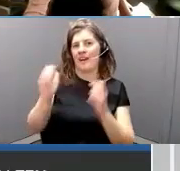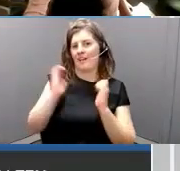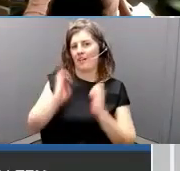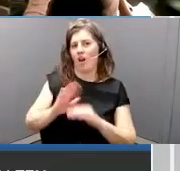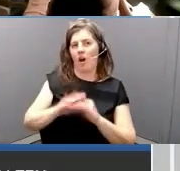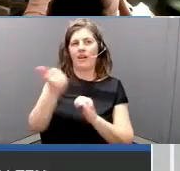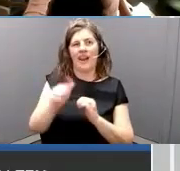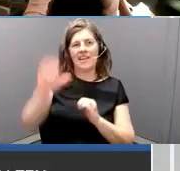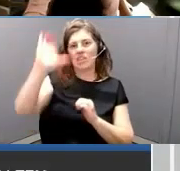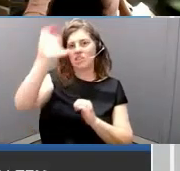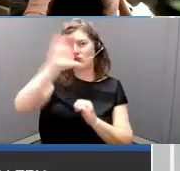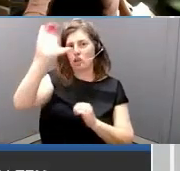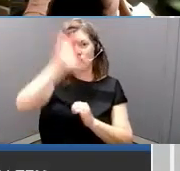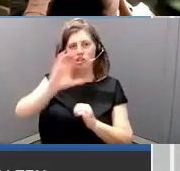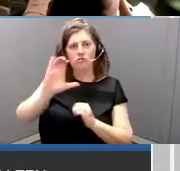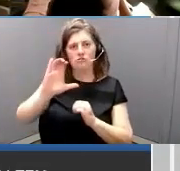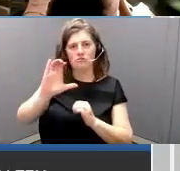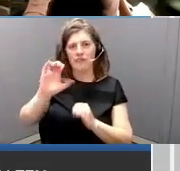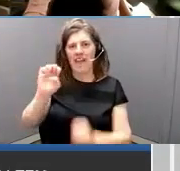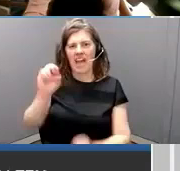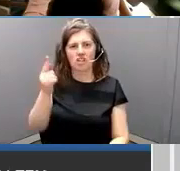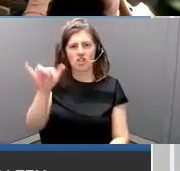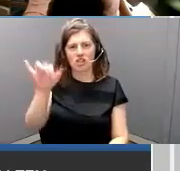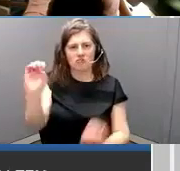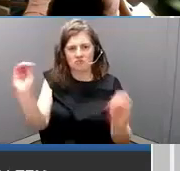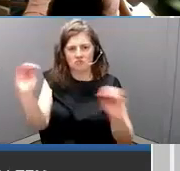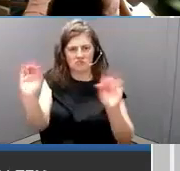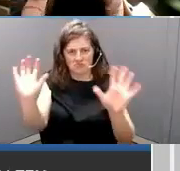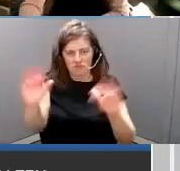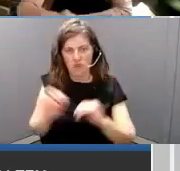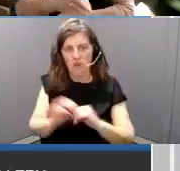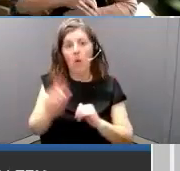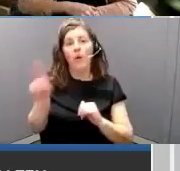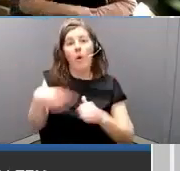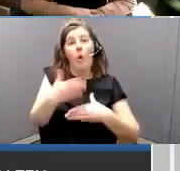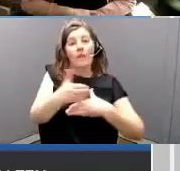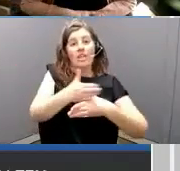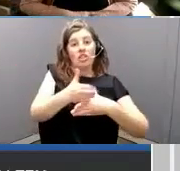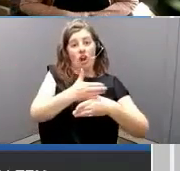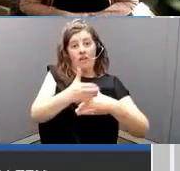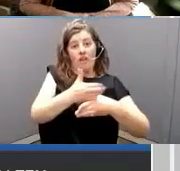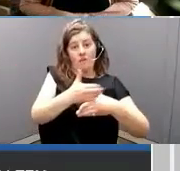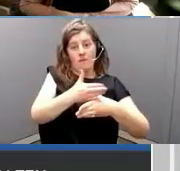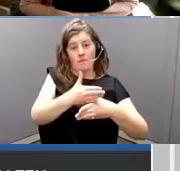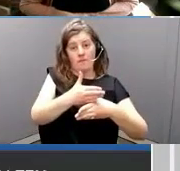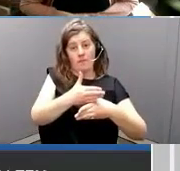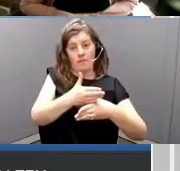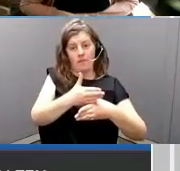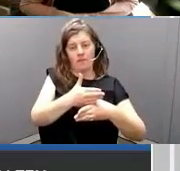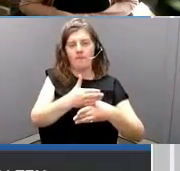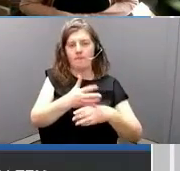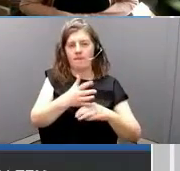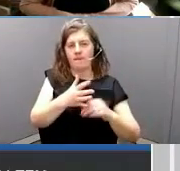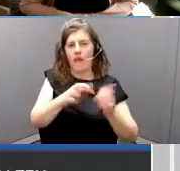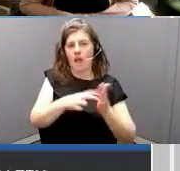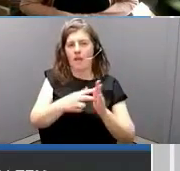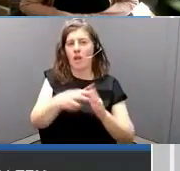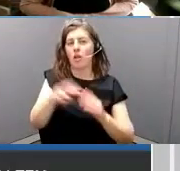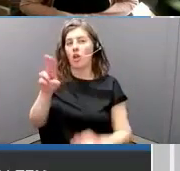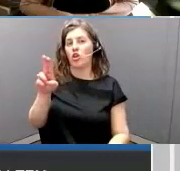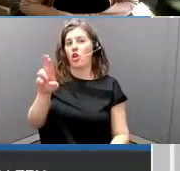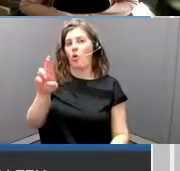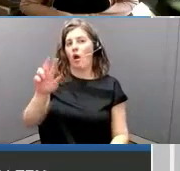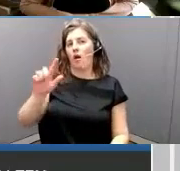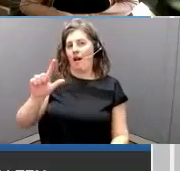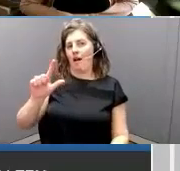search engines whatsoever. We only share them, and this, I'm talking about the